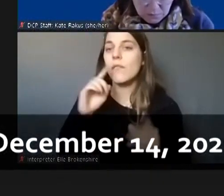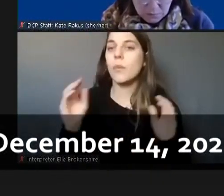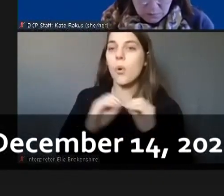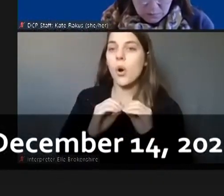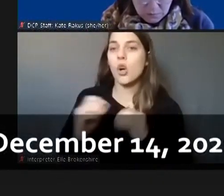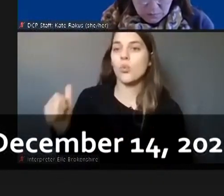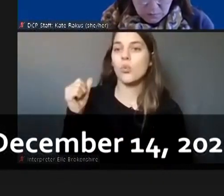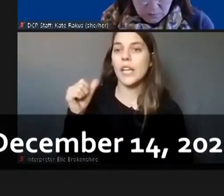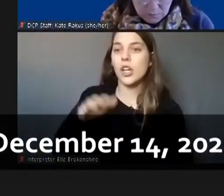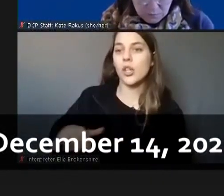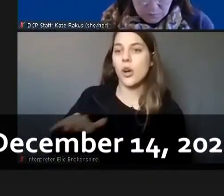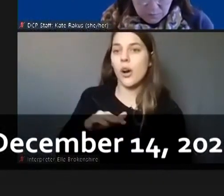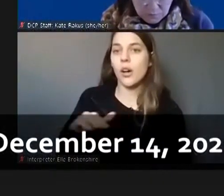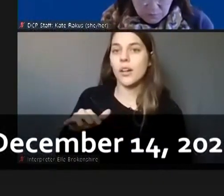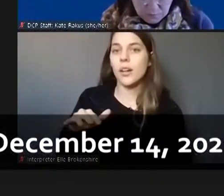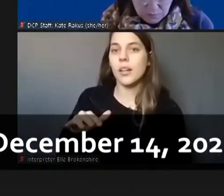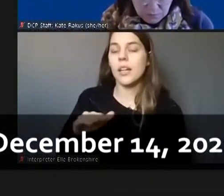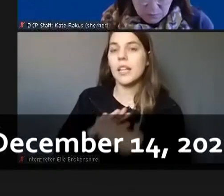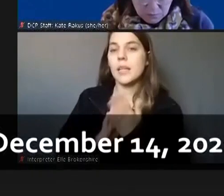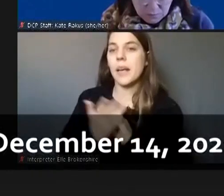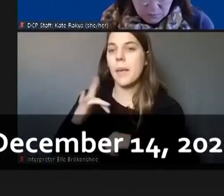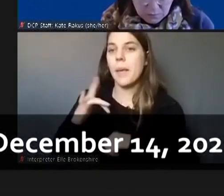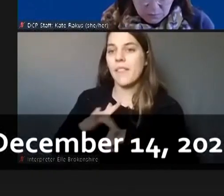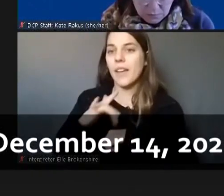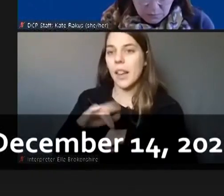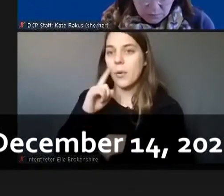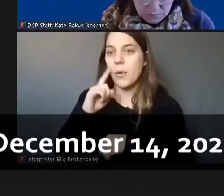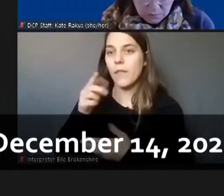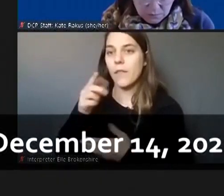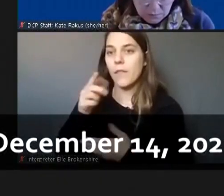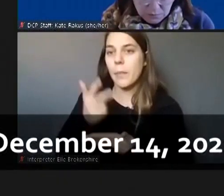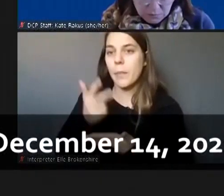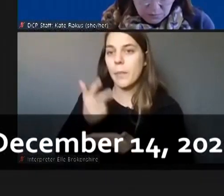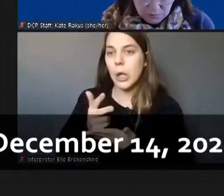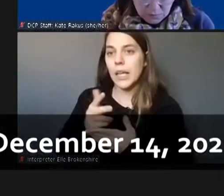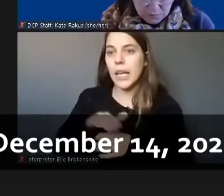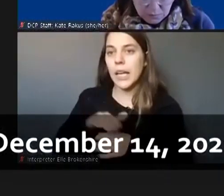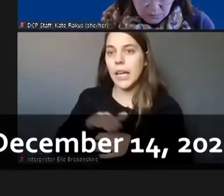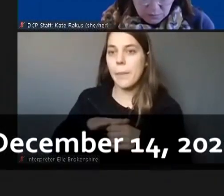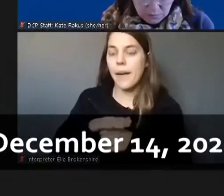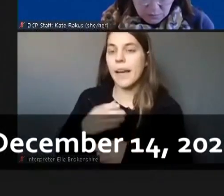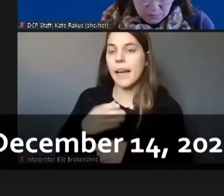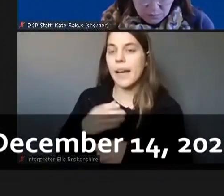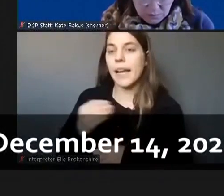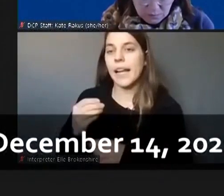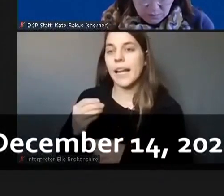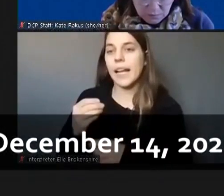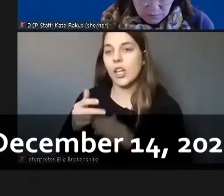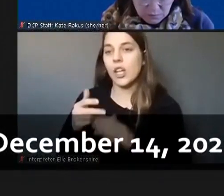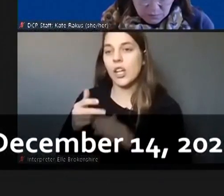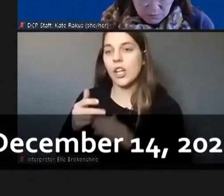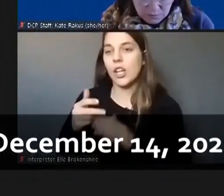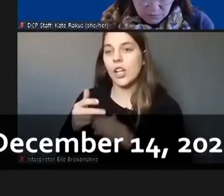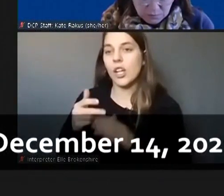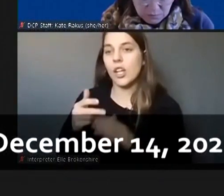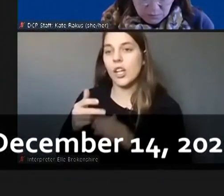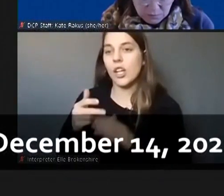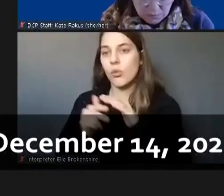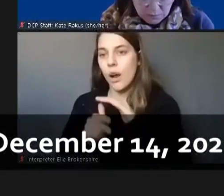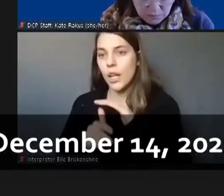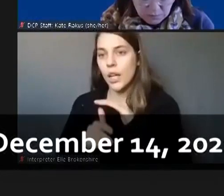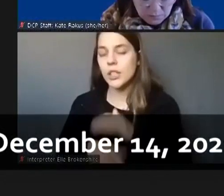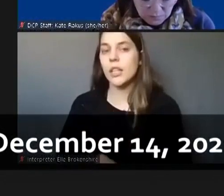to be available for parking pads and garages, and then allows in